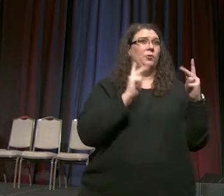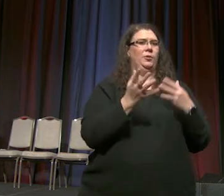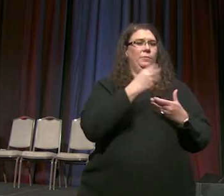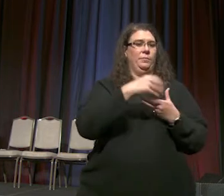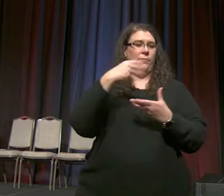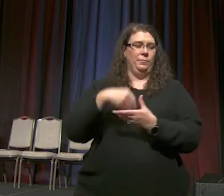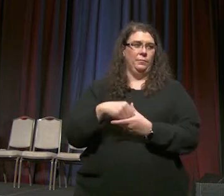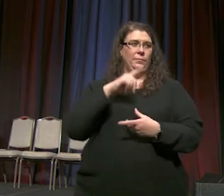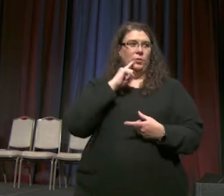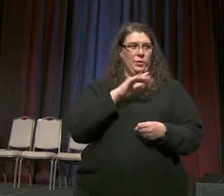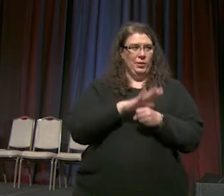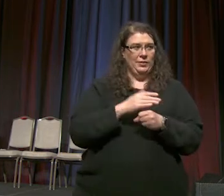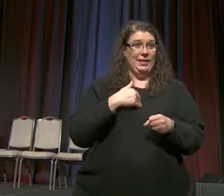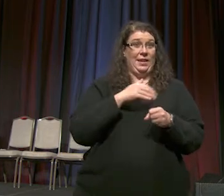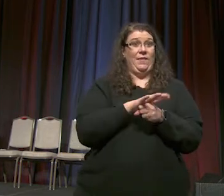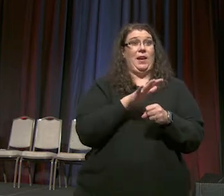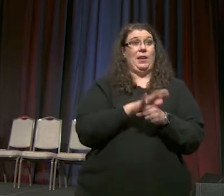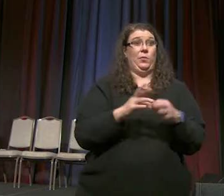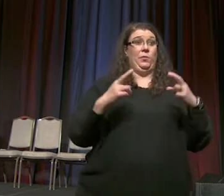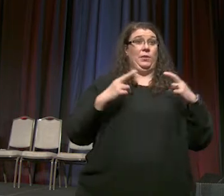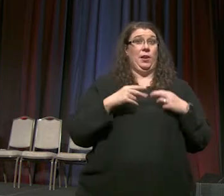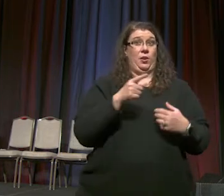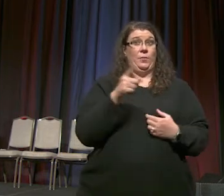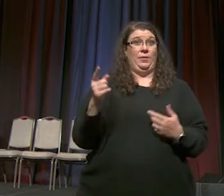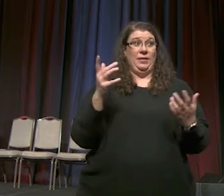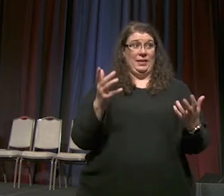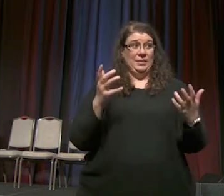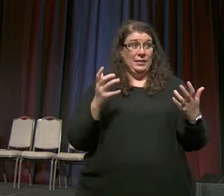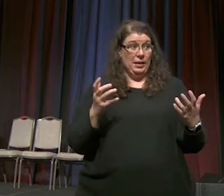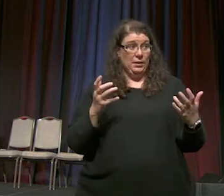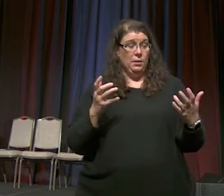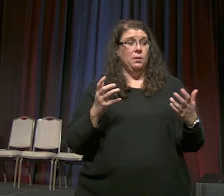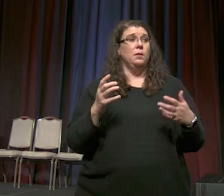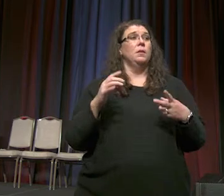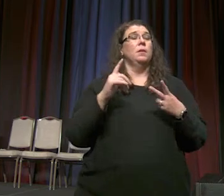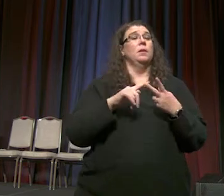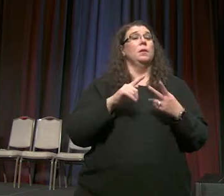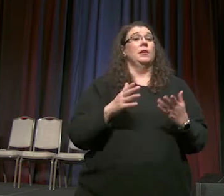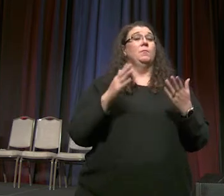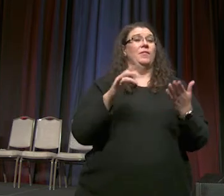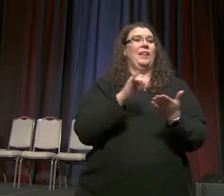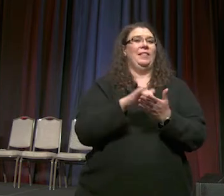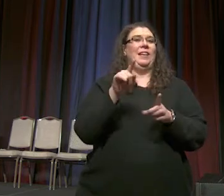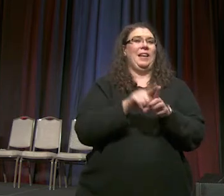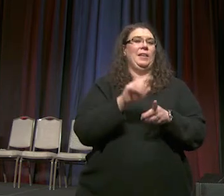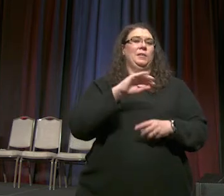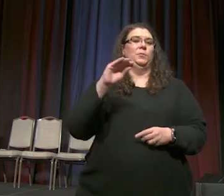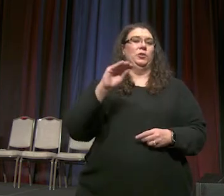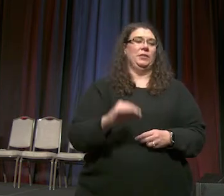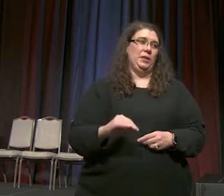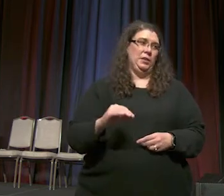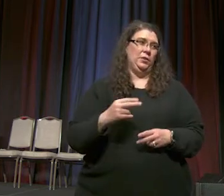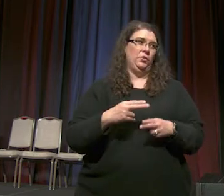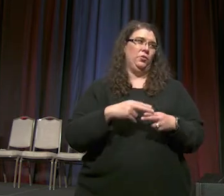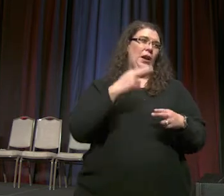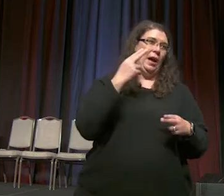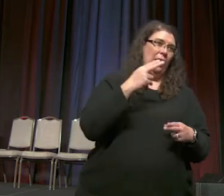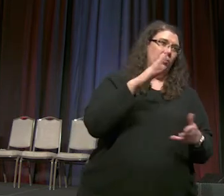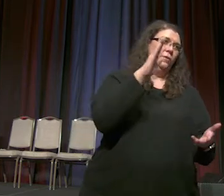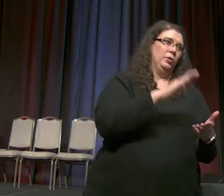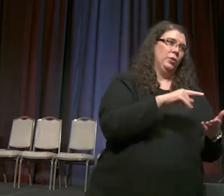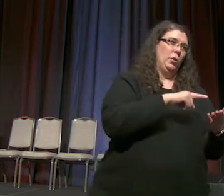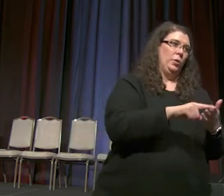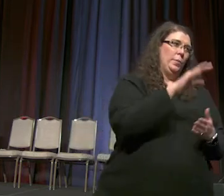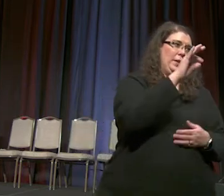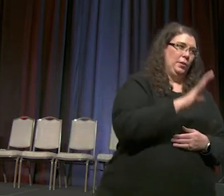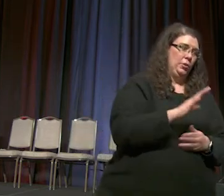have the adequate retirement that they seek, and it provides that as a percentage higher for lower paid clergy